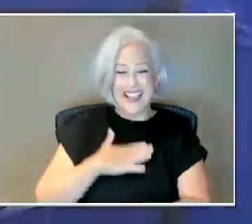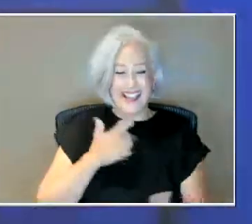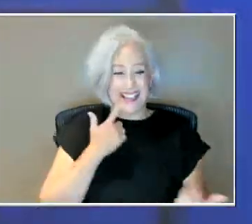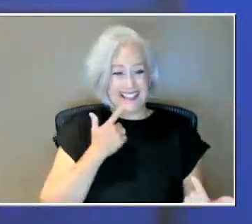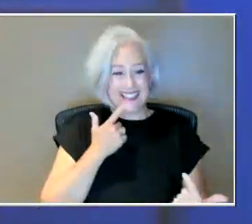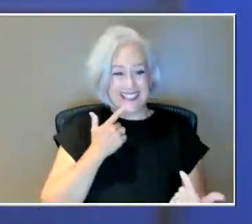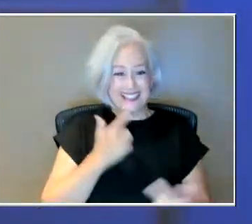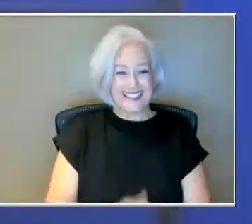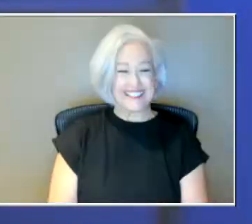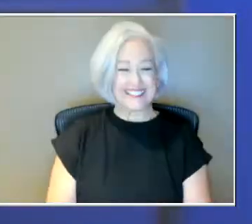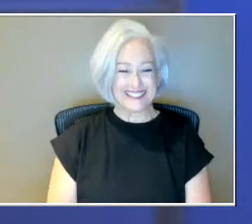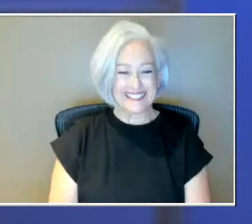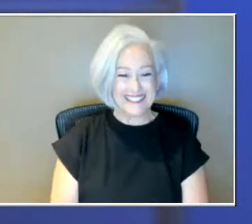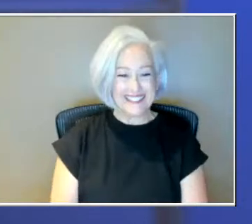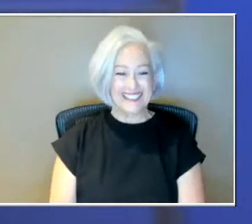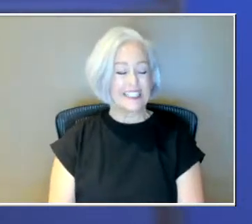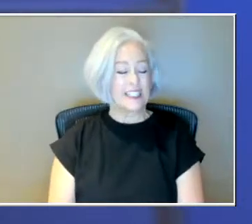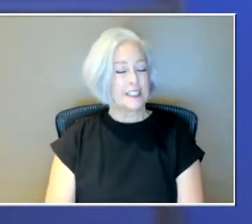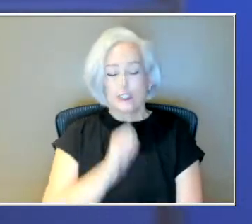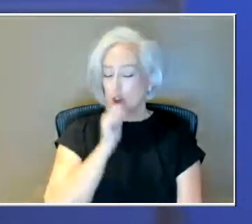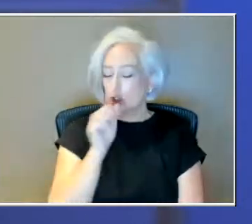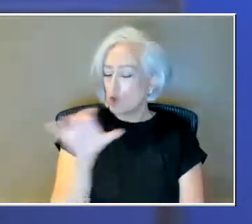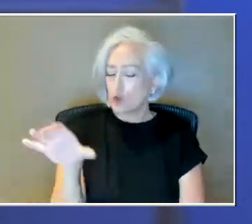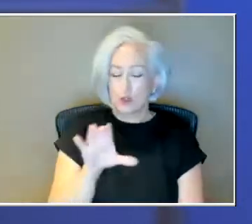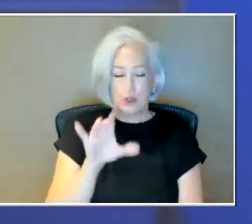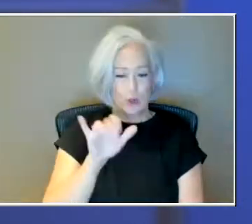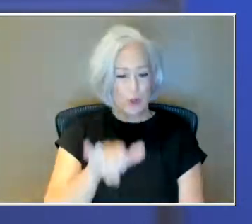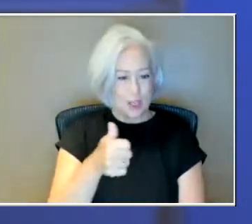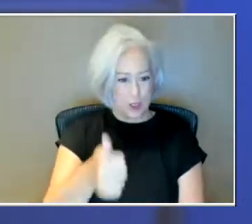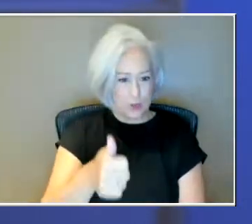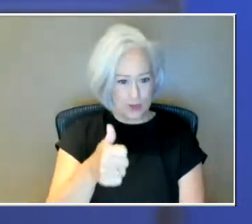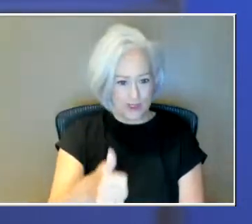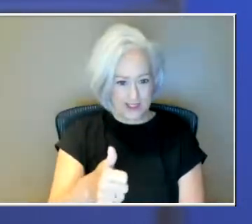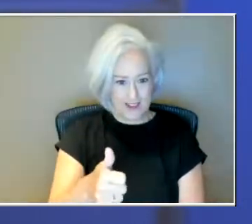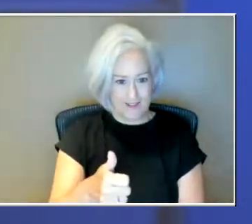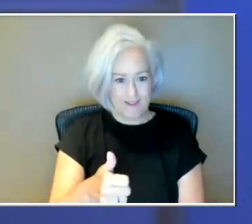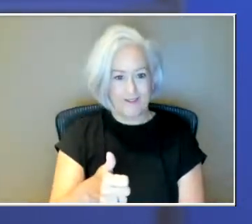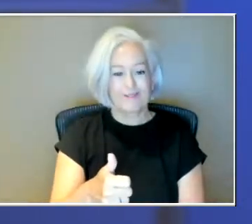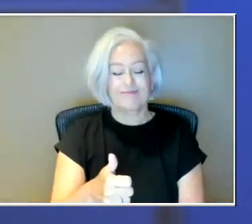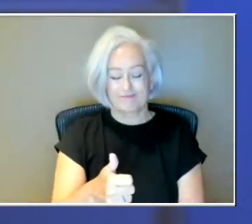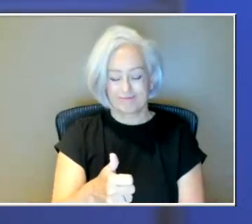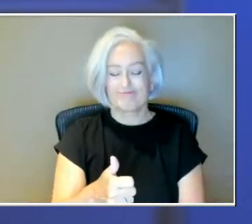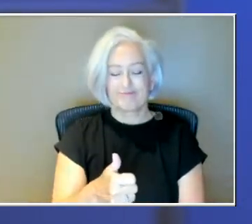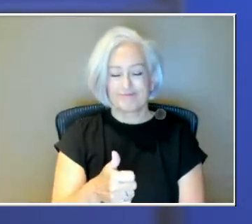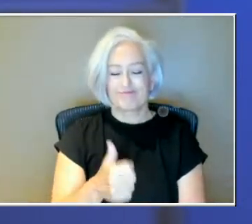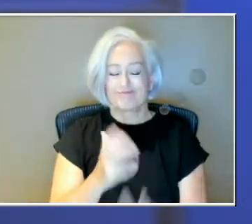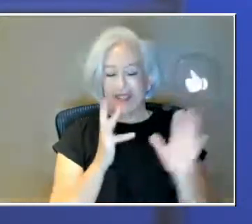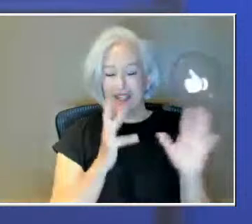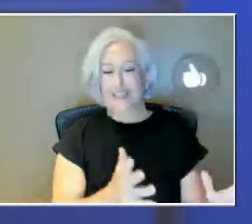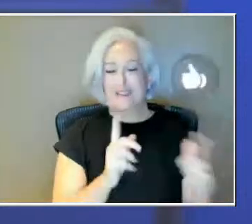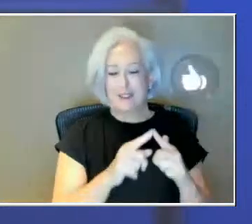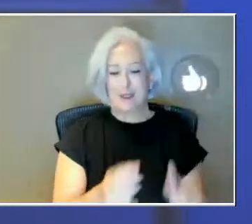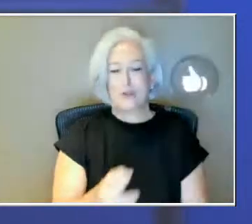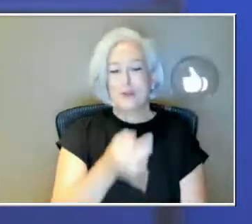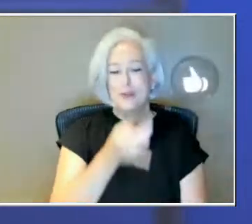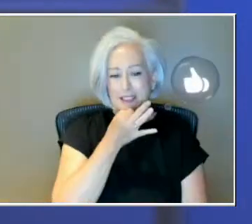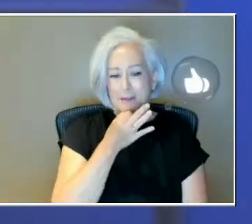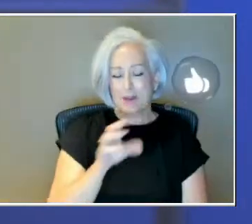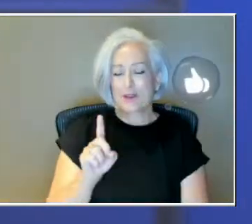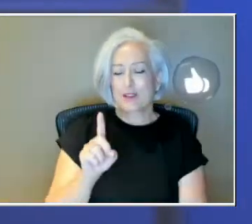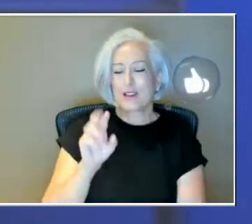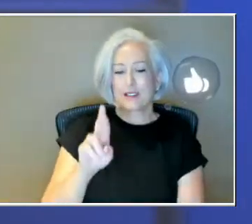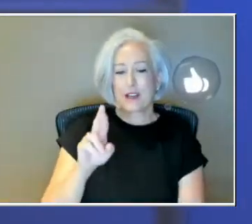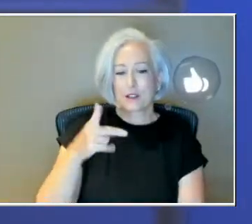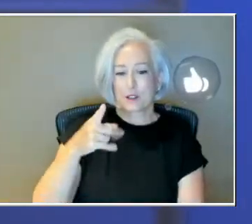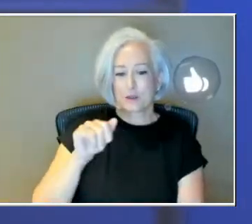Again, do not do that yourself. Let Jill leave that to the experts for sure. So we saw Dr. Patel using a cell phone to communicate there